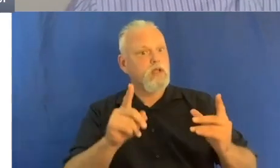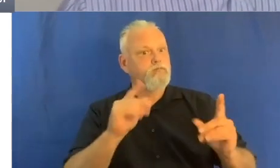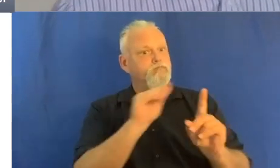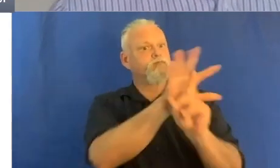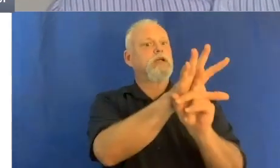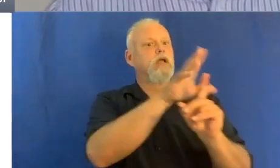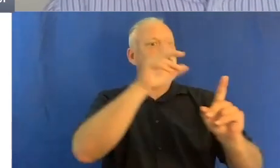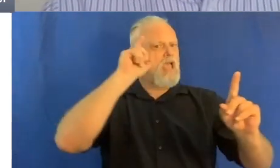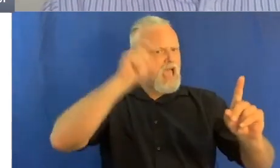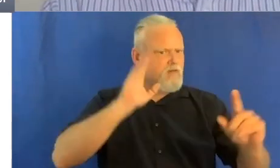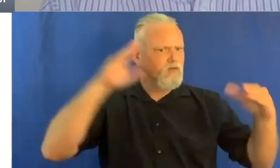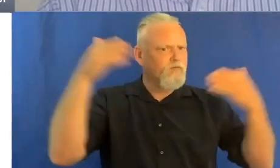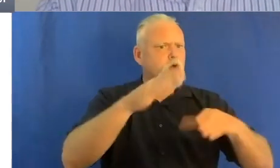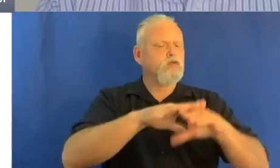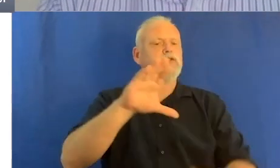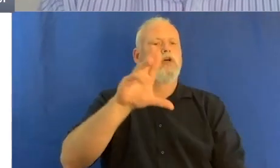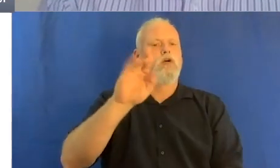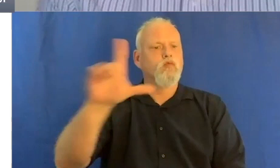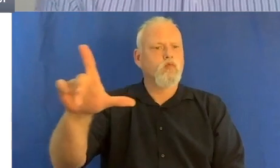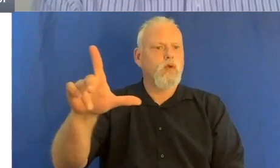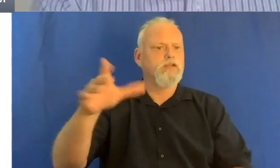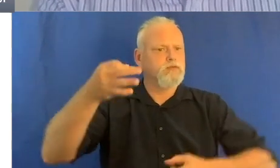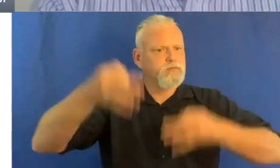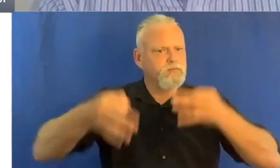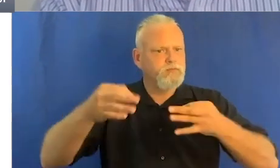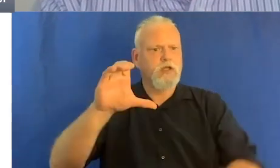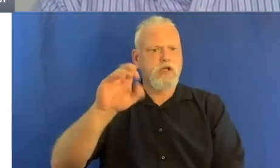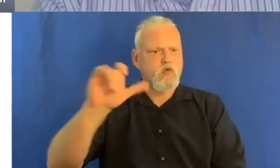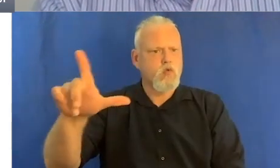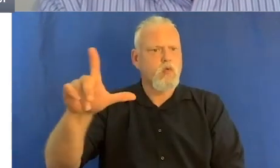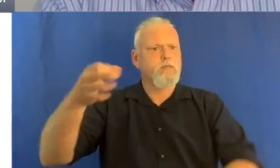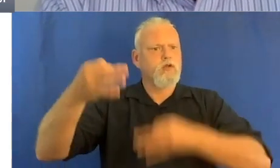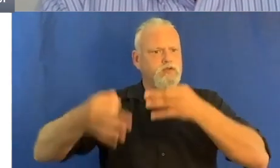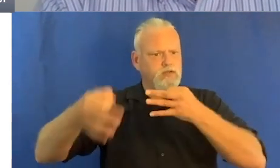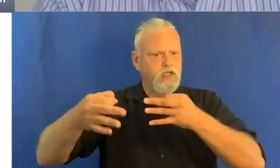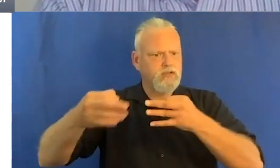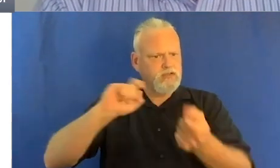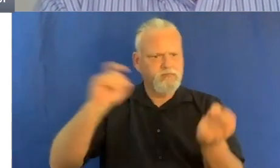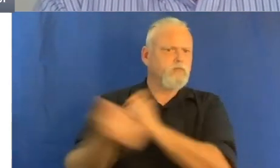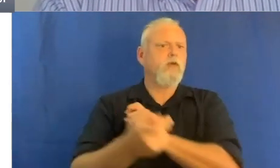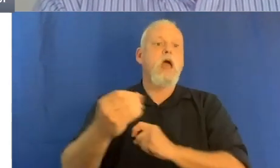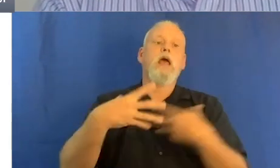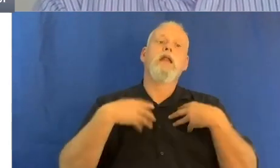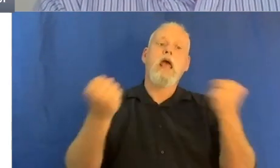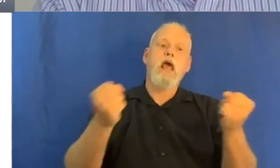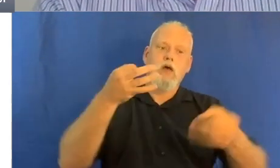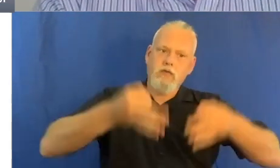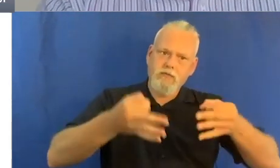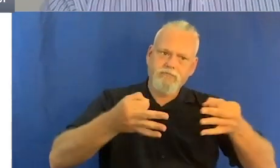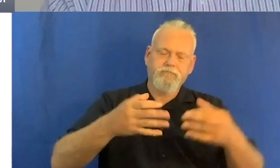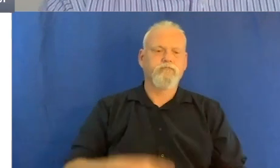justice, criminal justice reform, and health justice. The federal